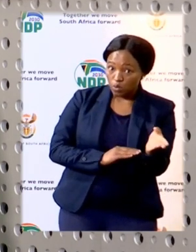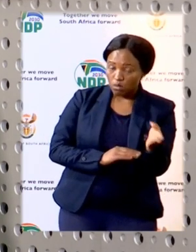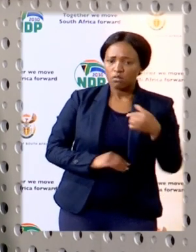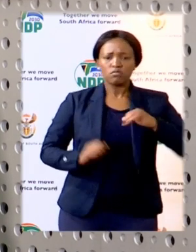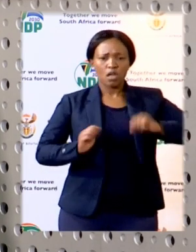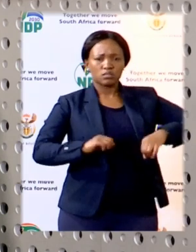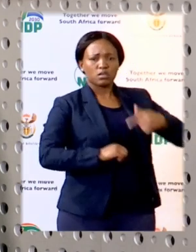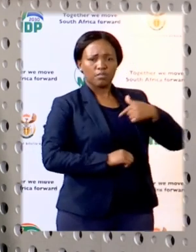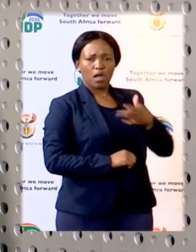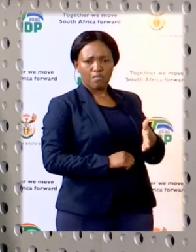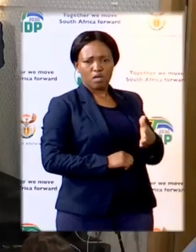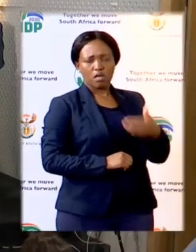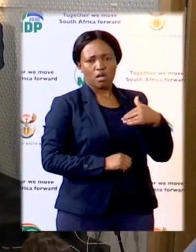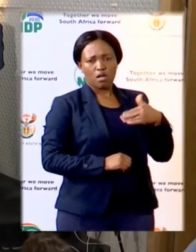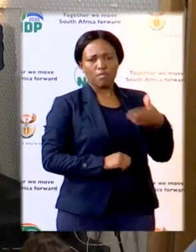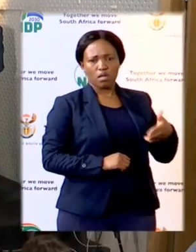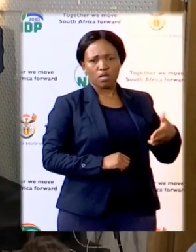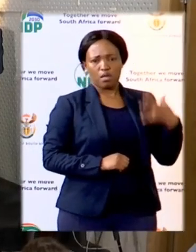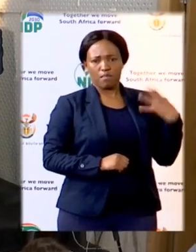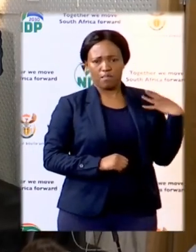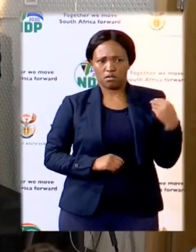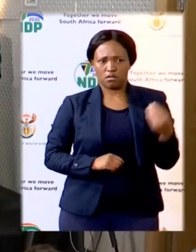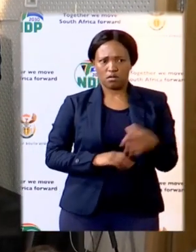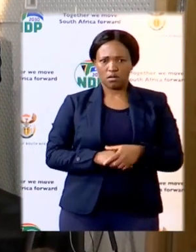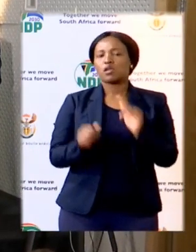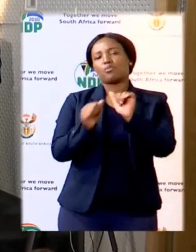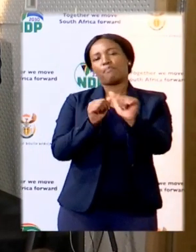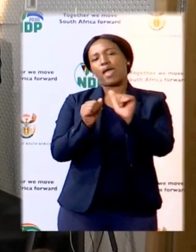Yes, I'm here, Minister.